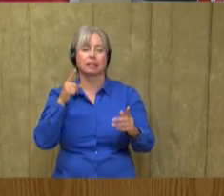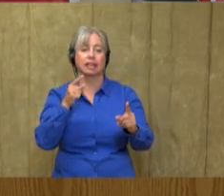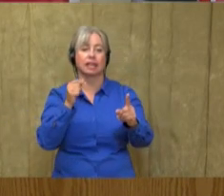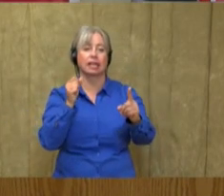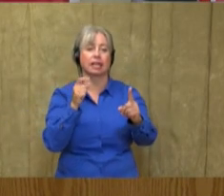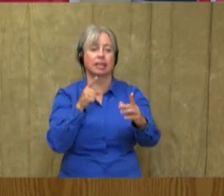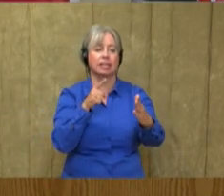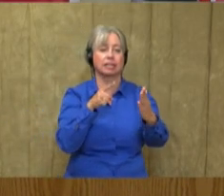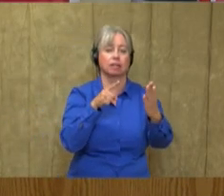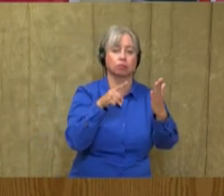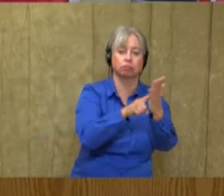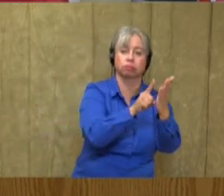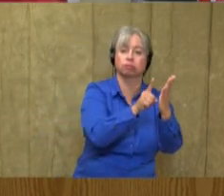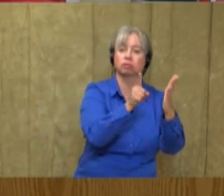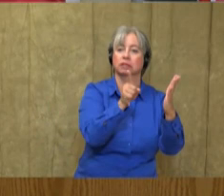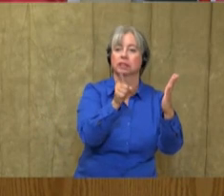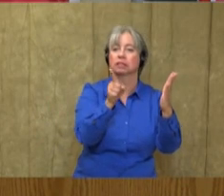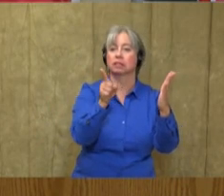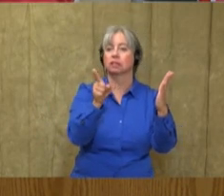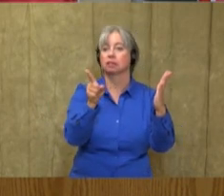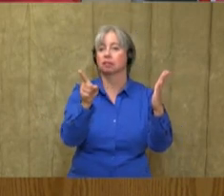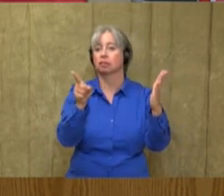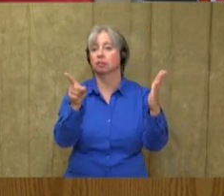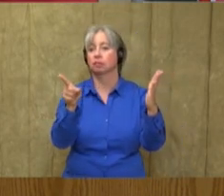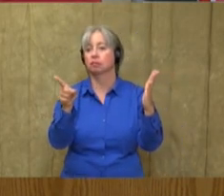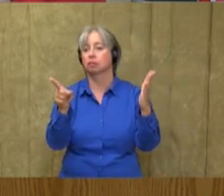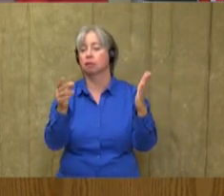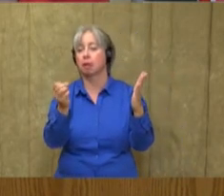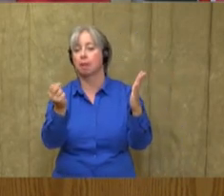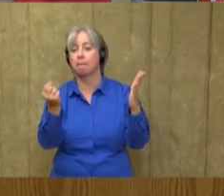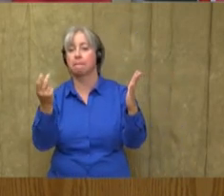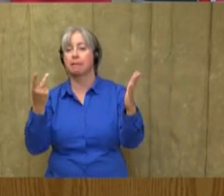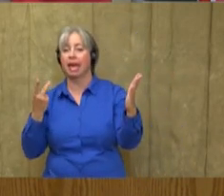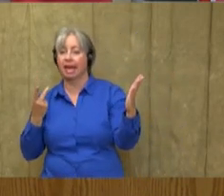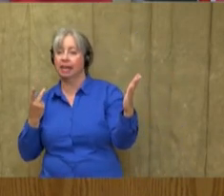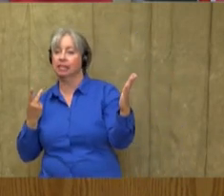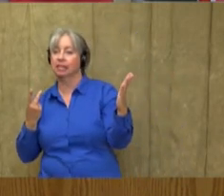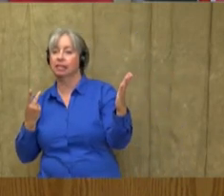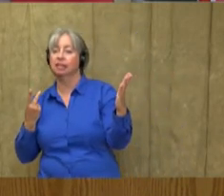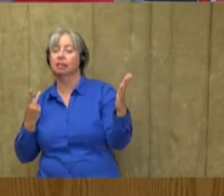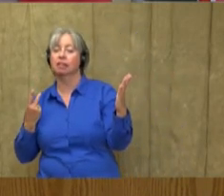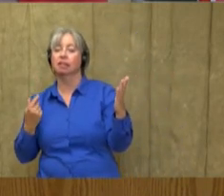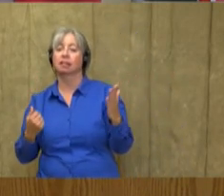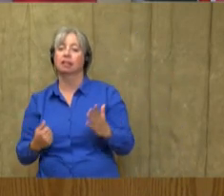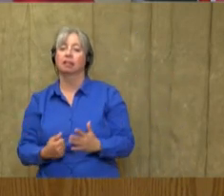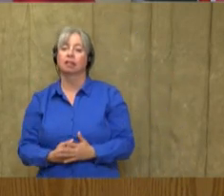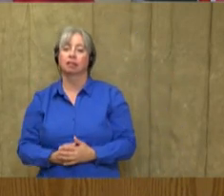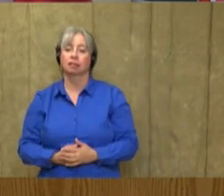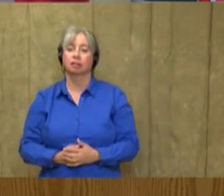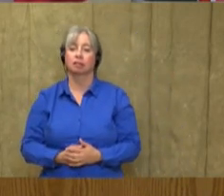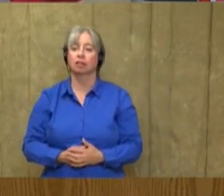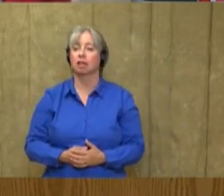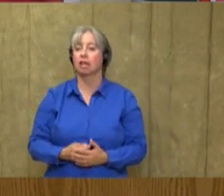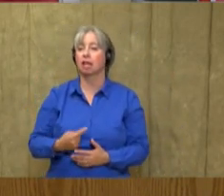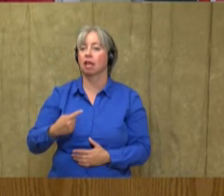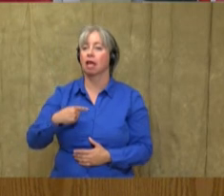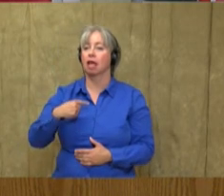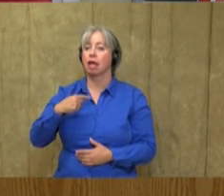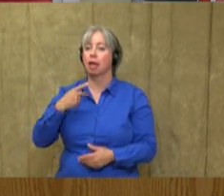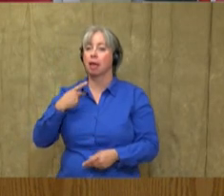object and will actually send a wave back toward the source. Now, we're lucky. We have